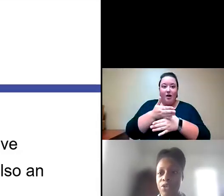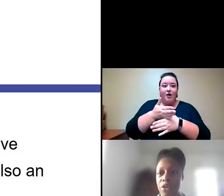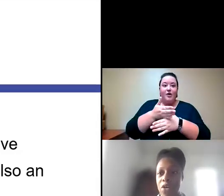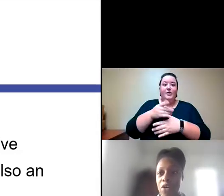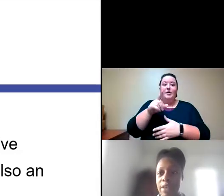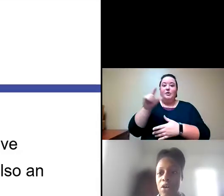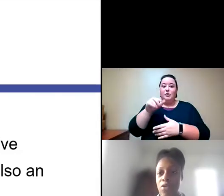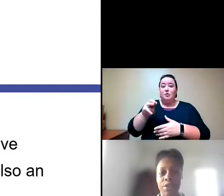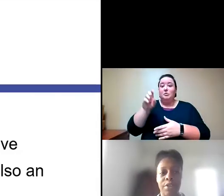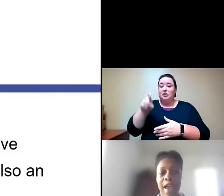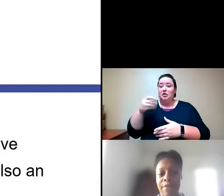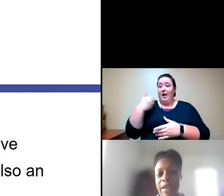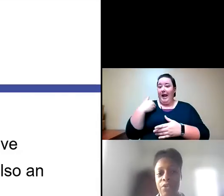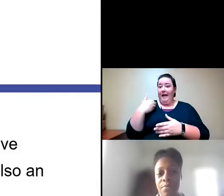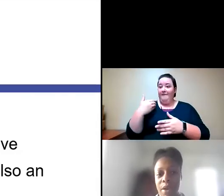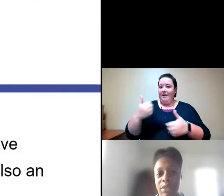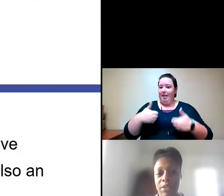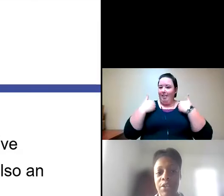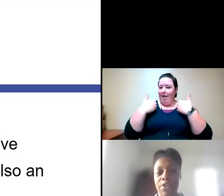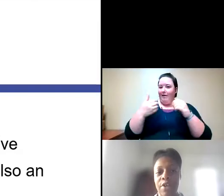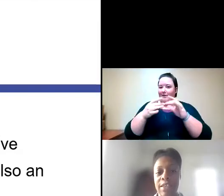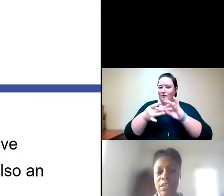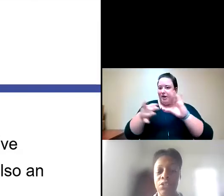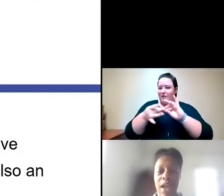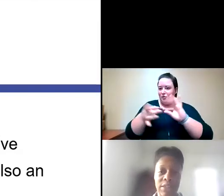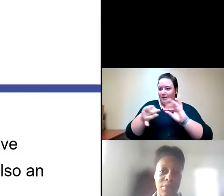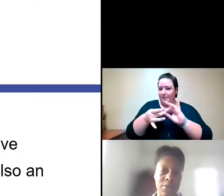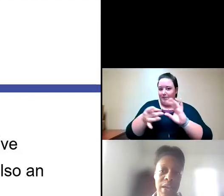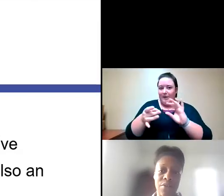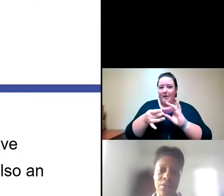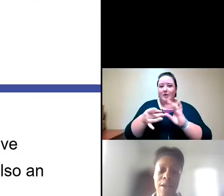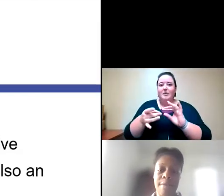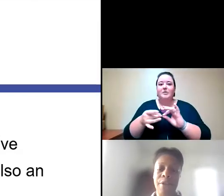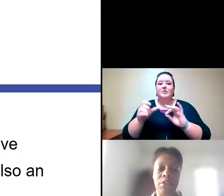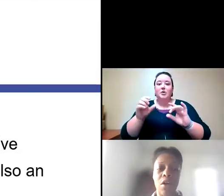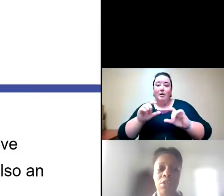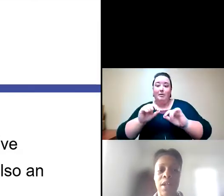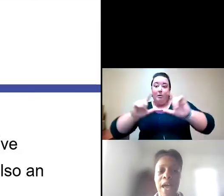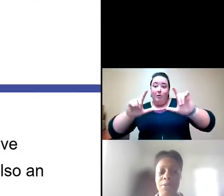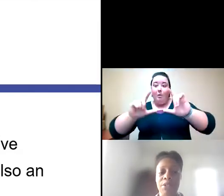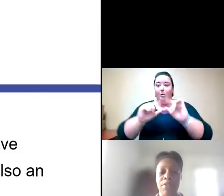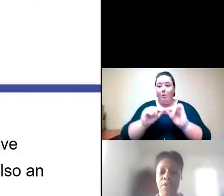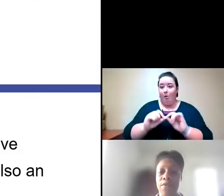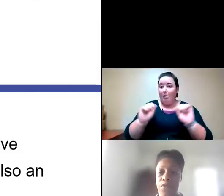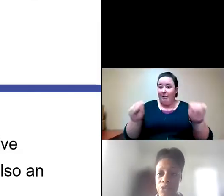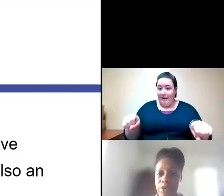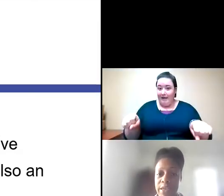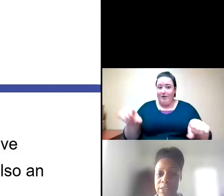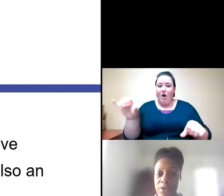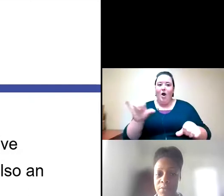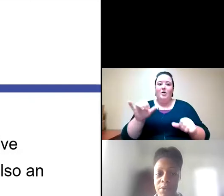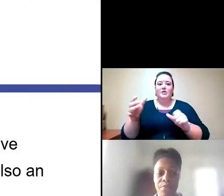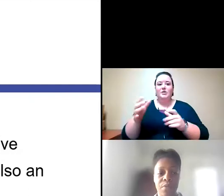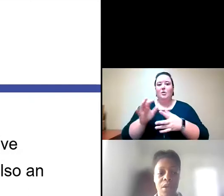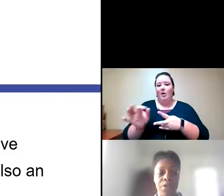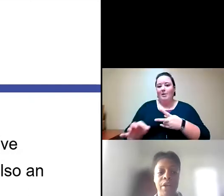transcript, but you can always go to the live transcript button to either access or hide subtitles. There is also an option to view full